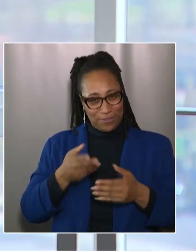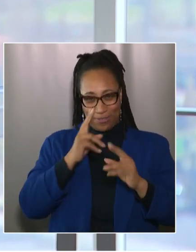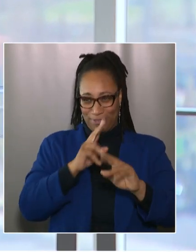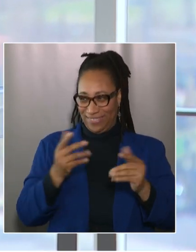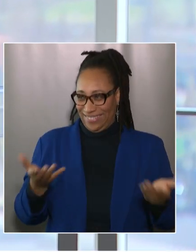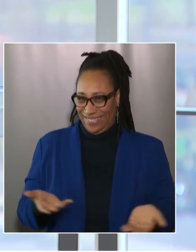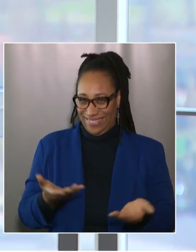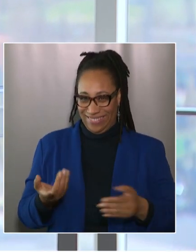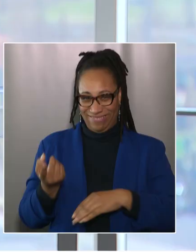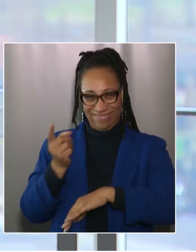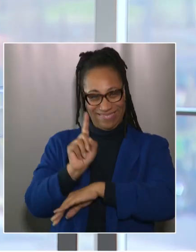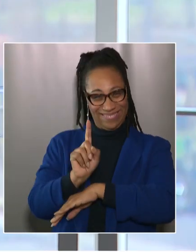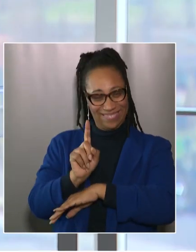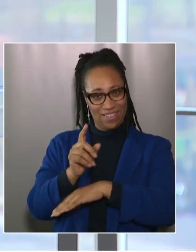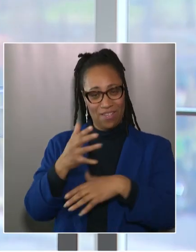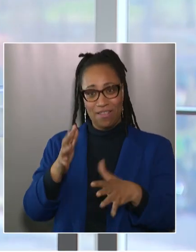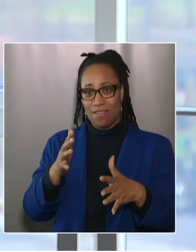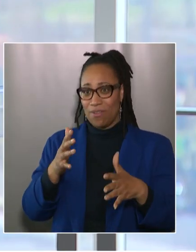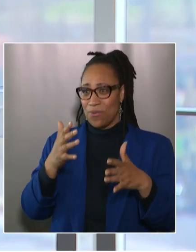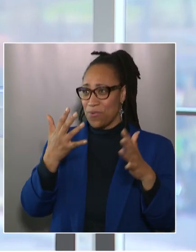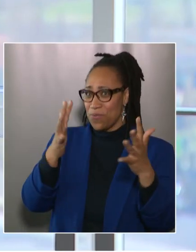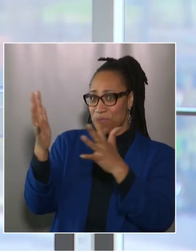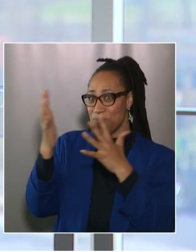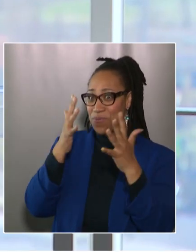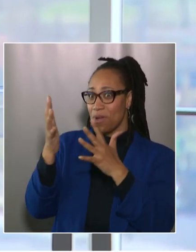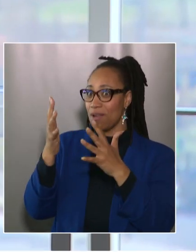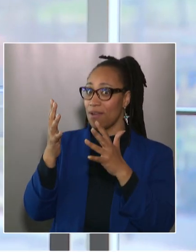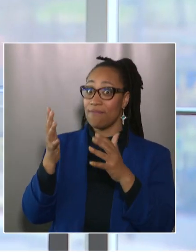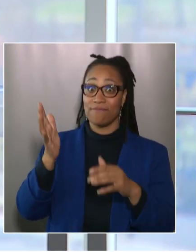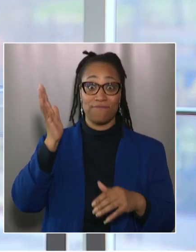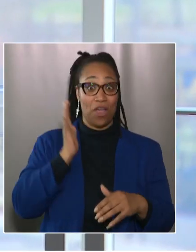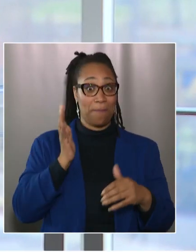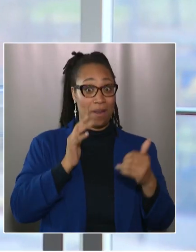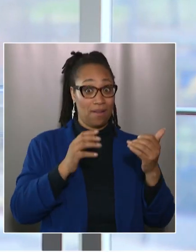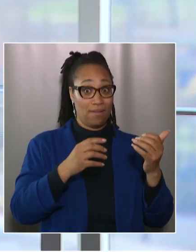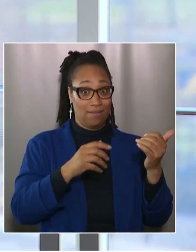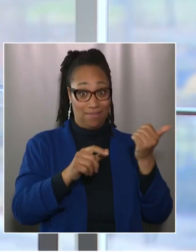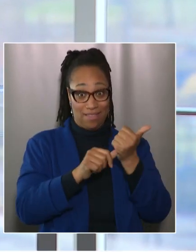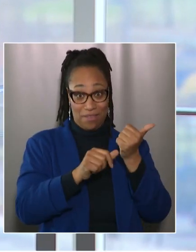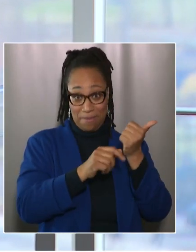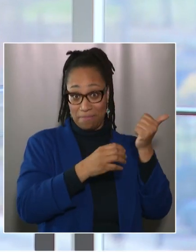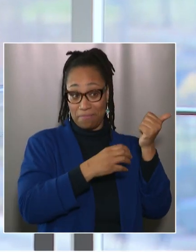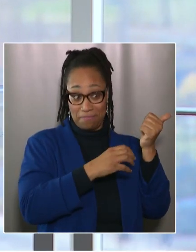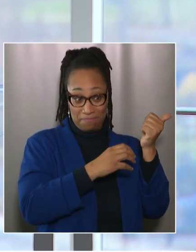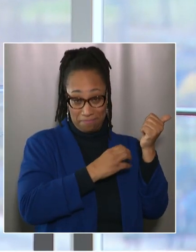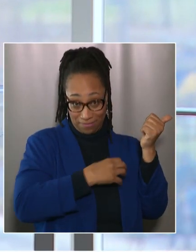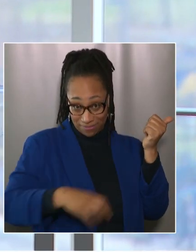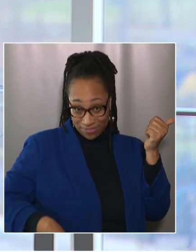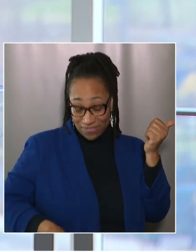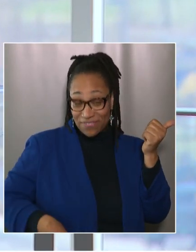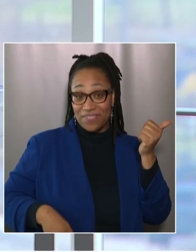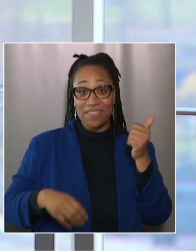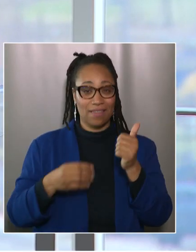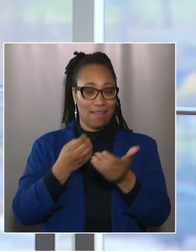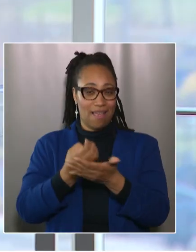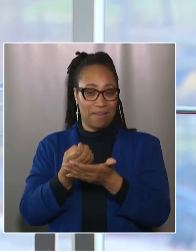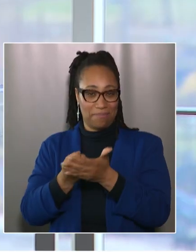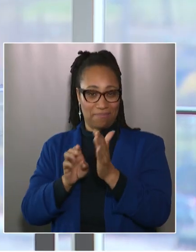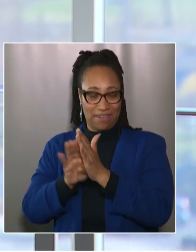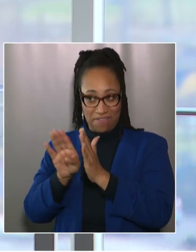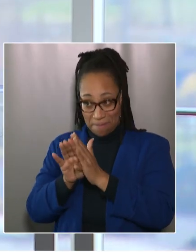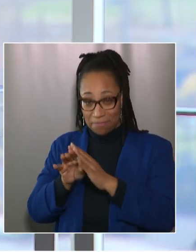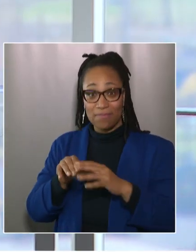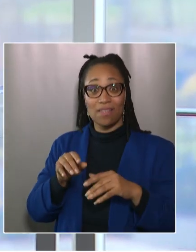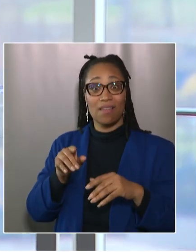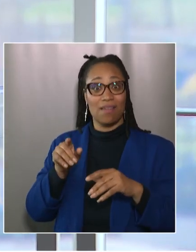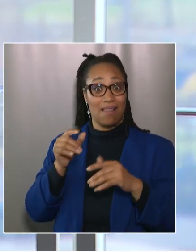welcome to our former Deputy Mayor for Planning and Economic Development, and now our Global Head of Community Engagement at Amazon,